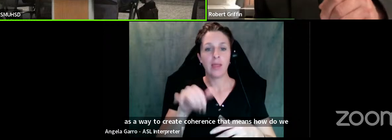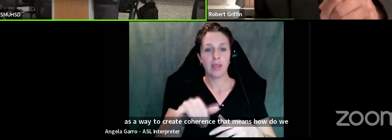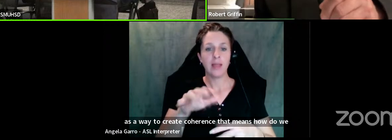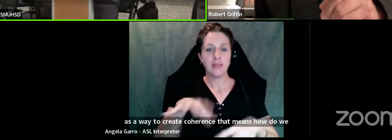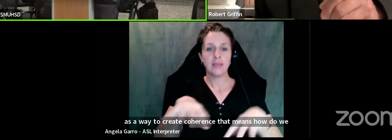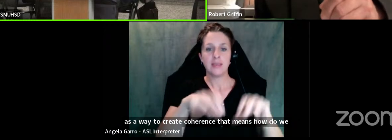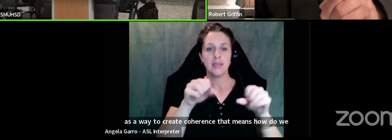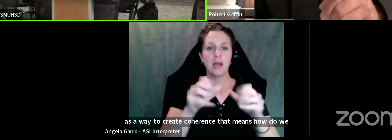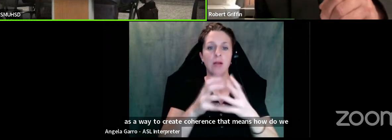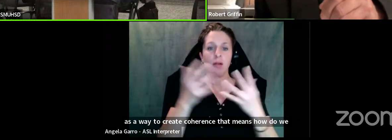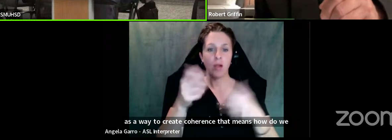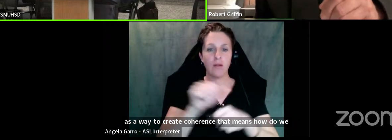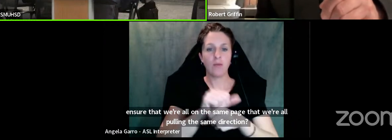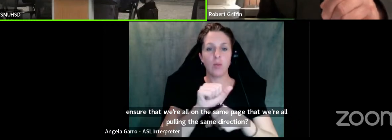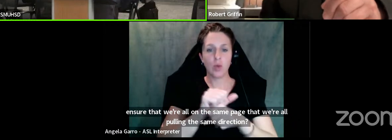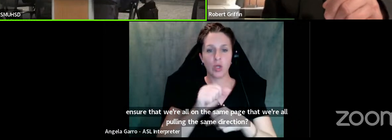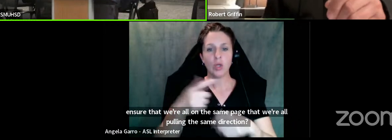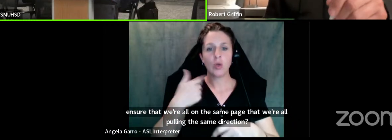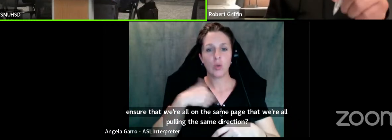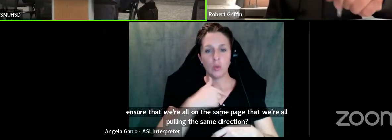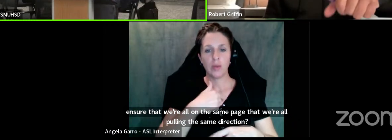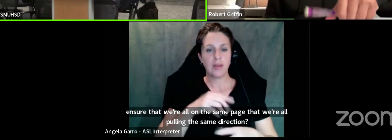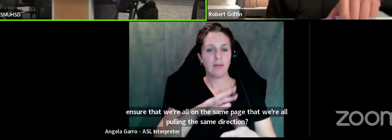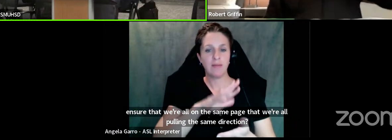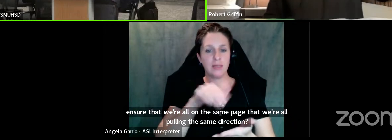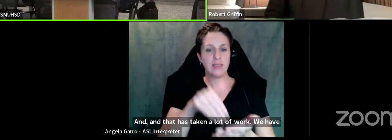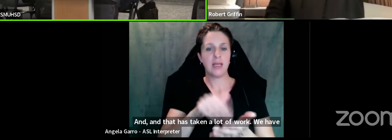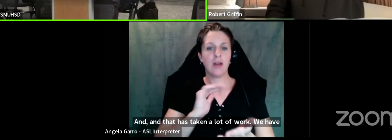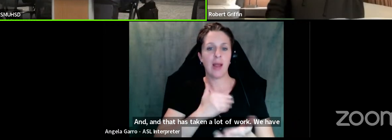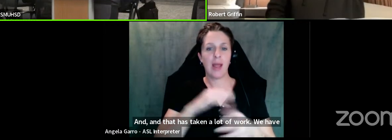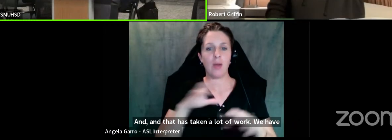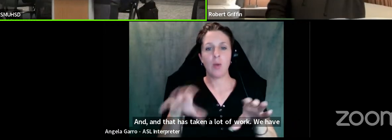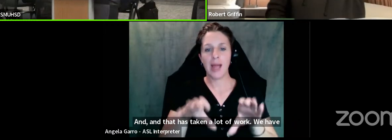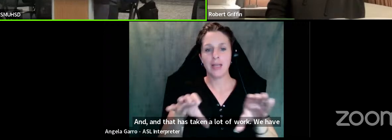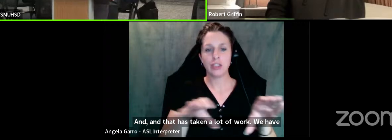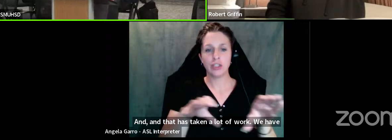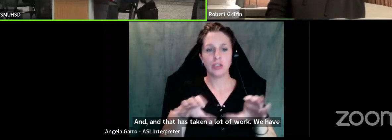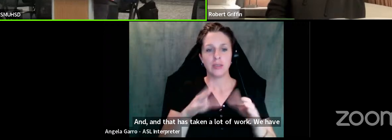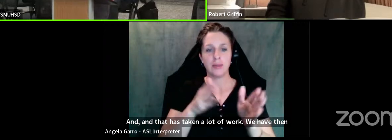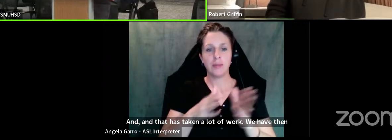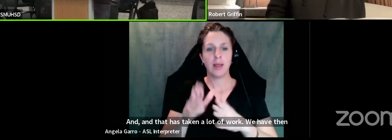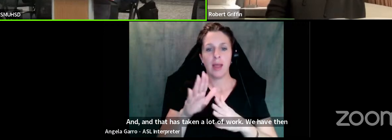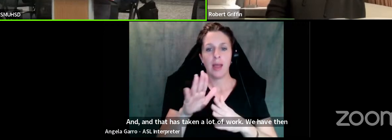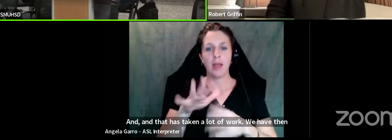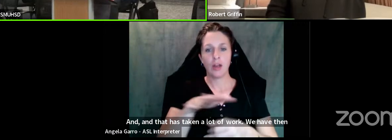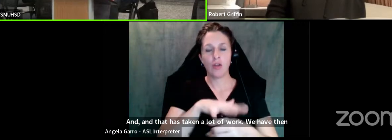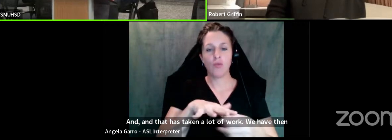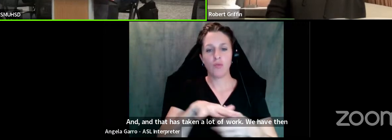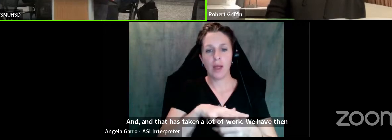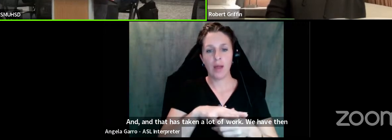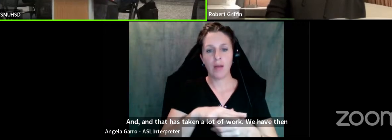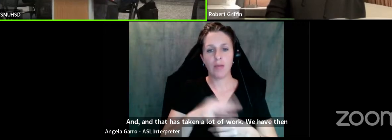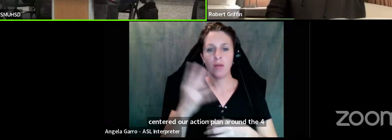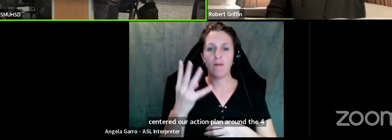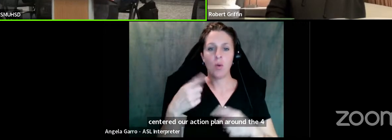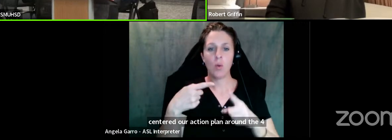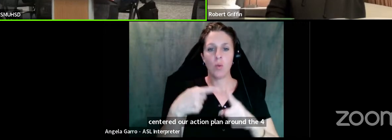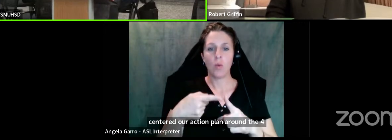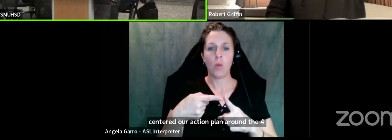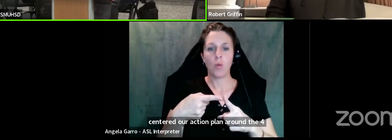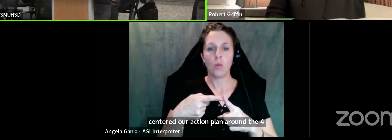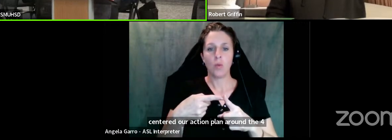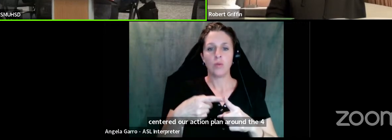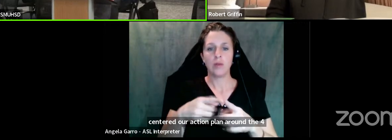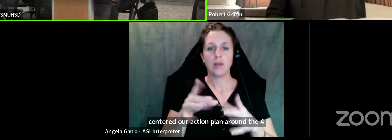of work. We have then centered our action plan around the 4 cornerstones that drive